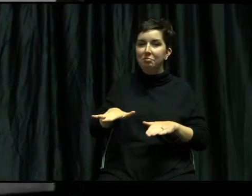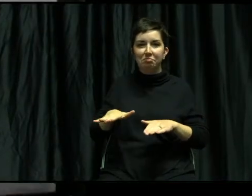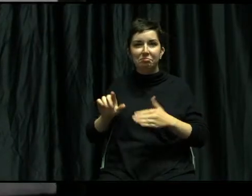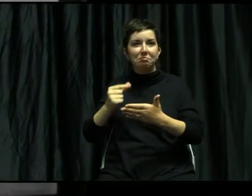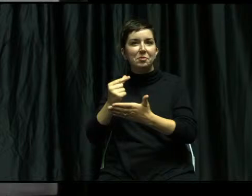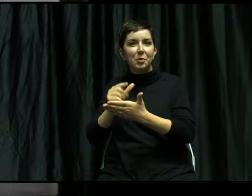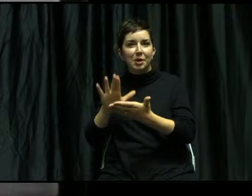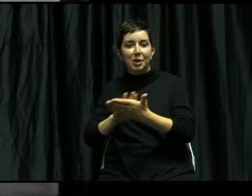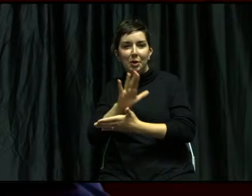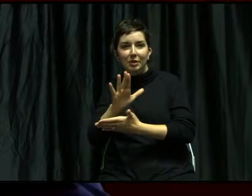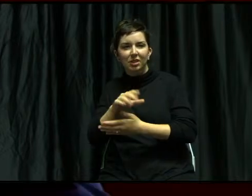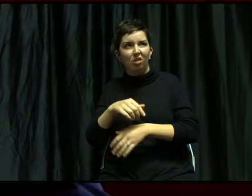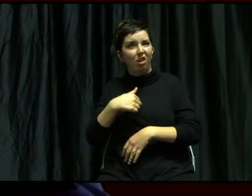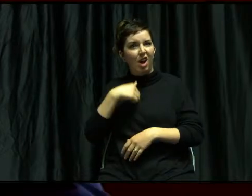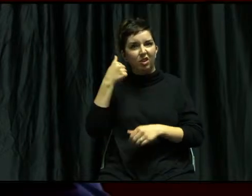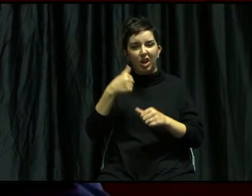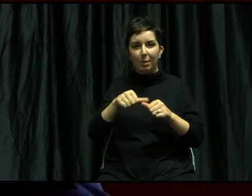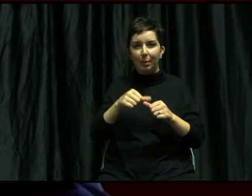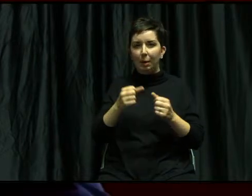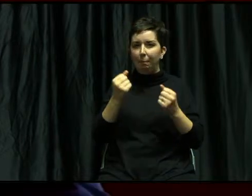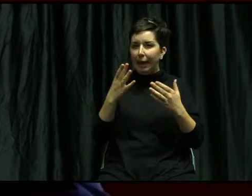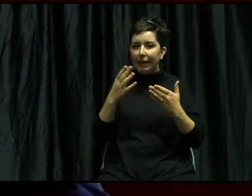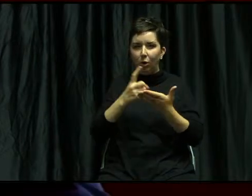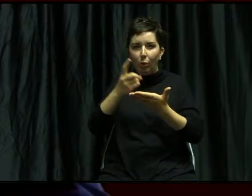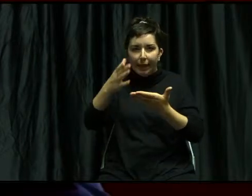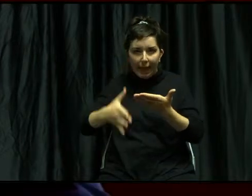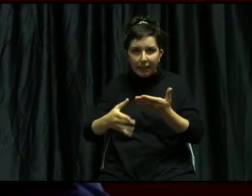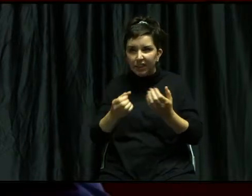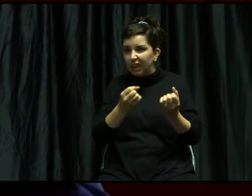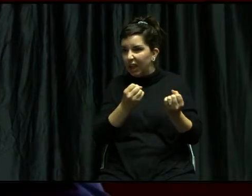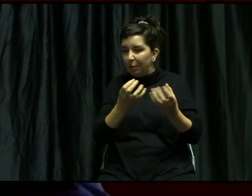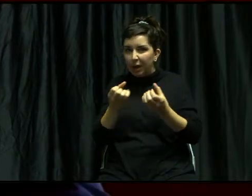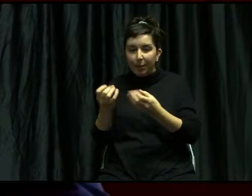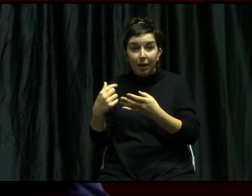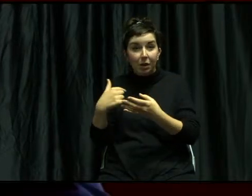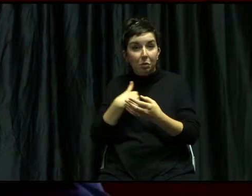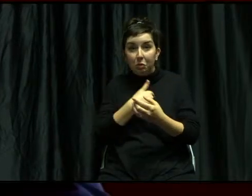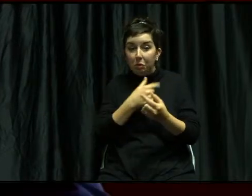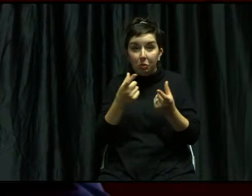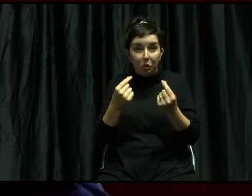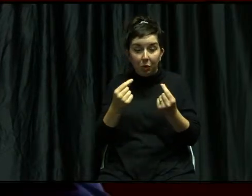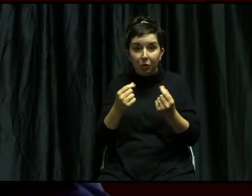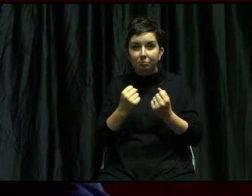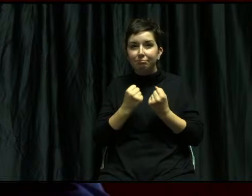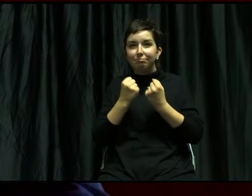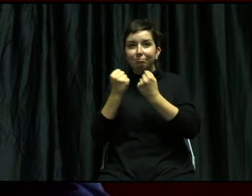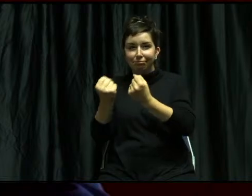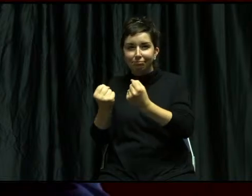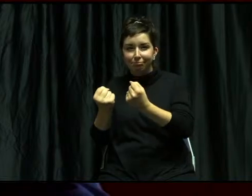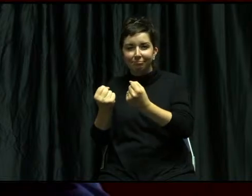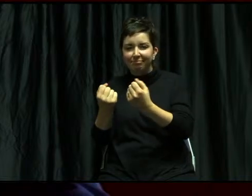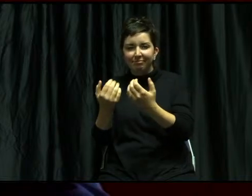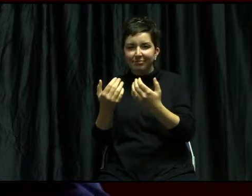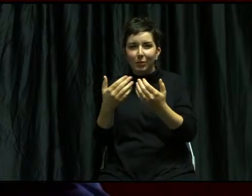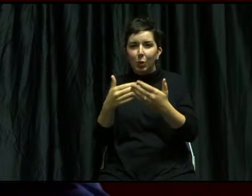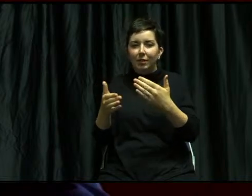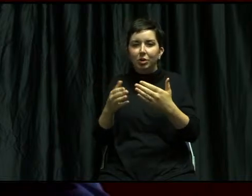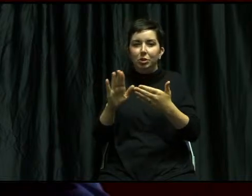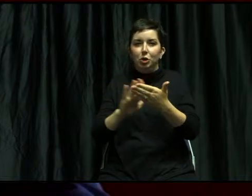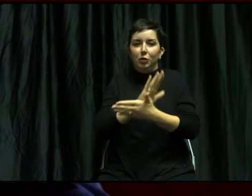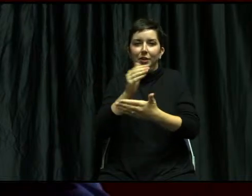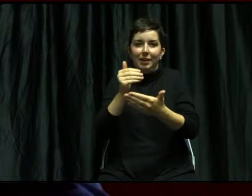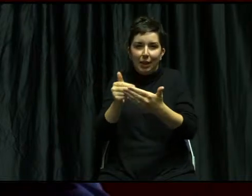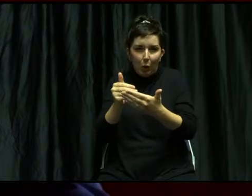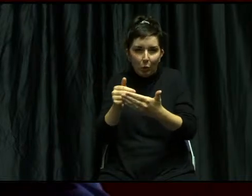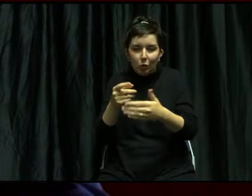remember dozens of weekends where we would drive to a nearby university, which was the University of